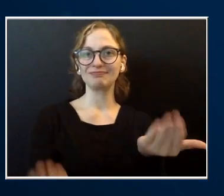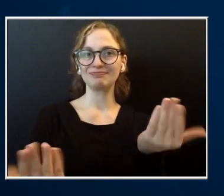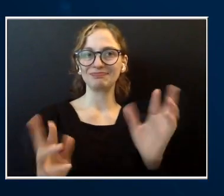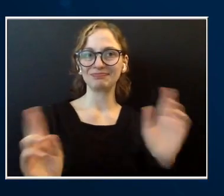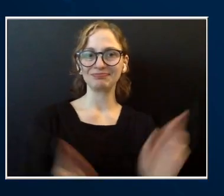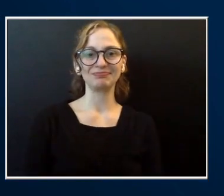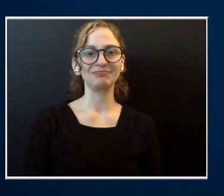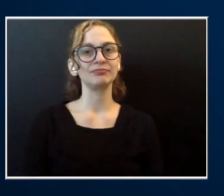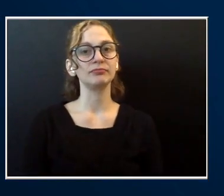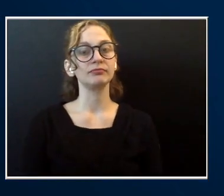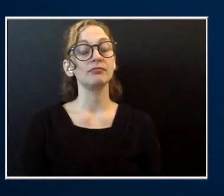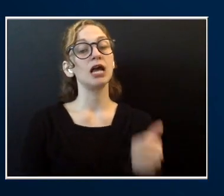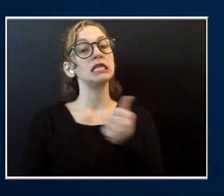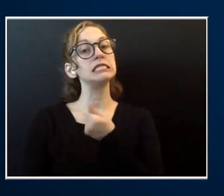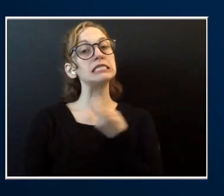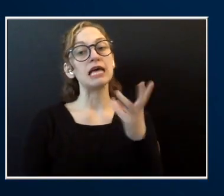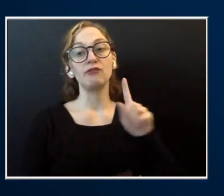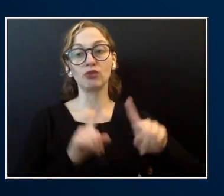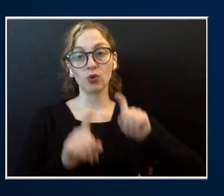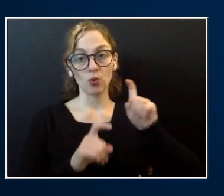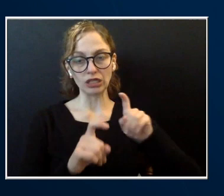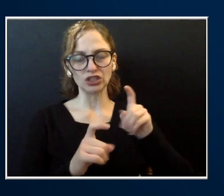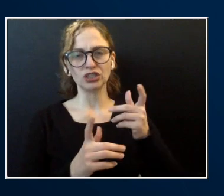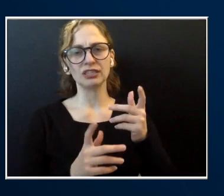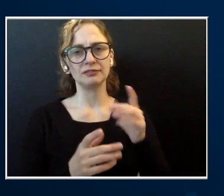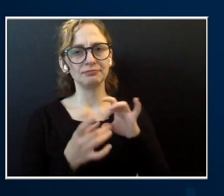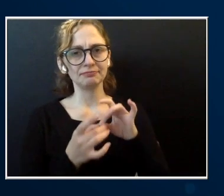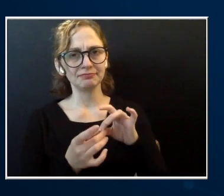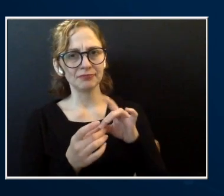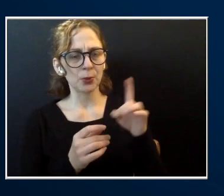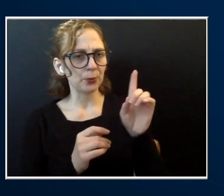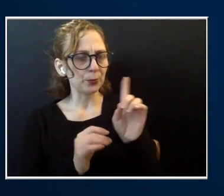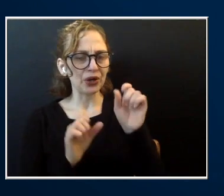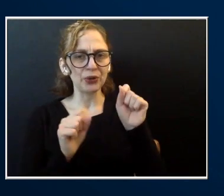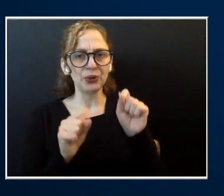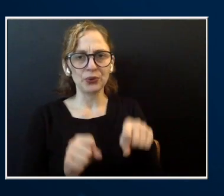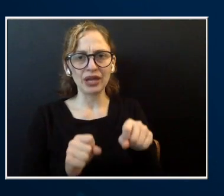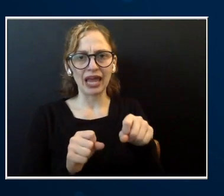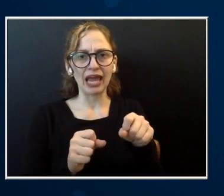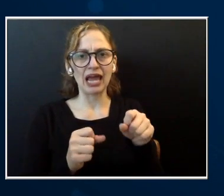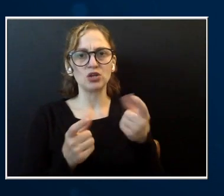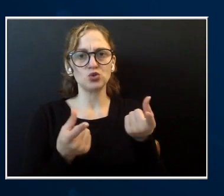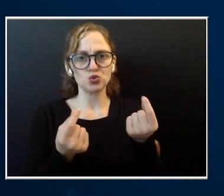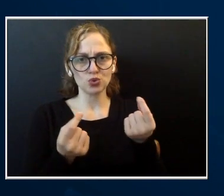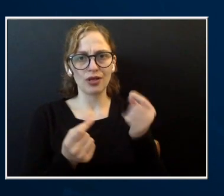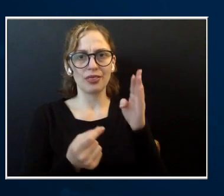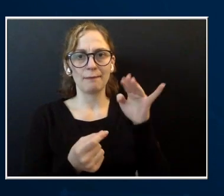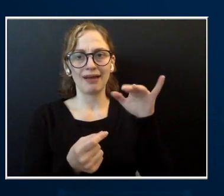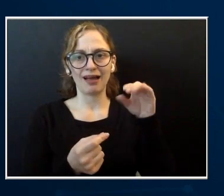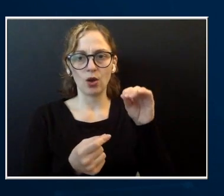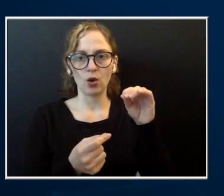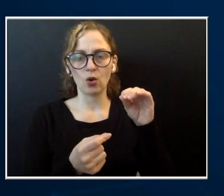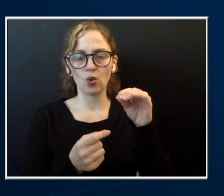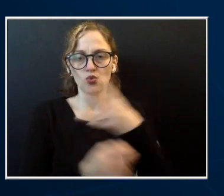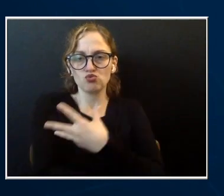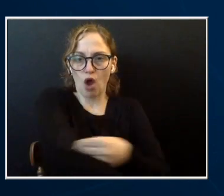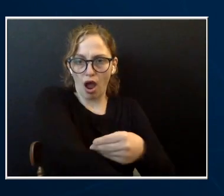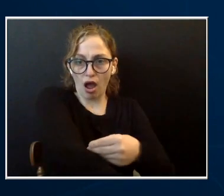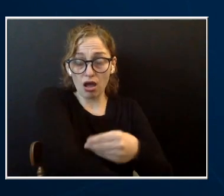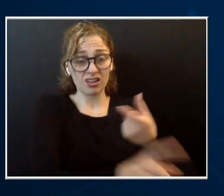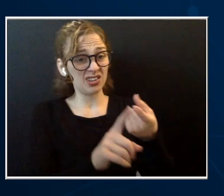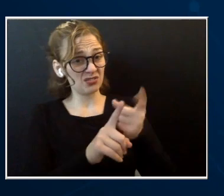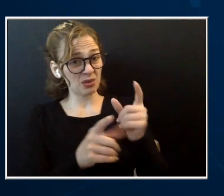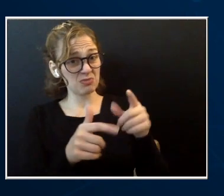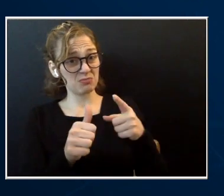several questions about where people can get that BioDraw. Can they get it at their primary care physician? Is it available